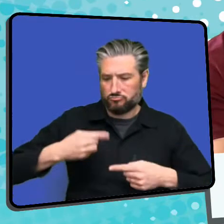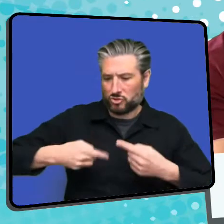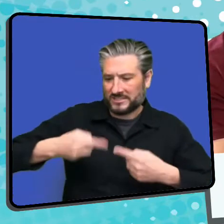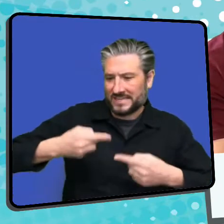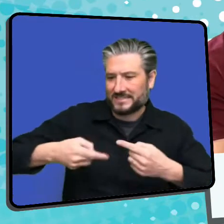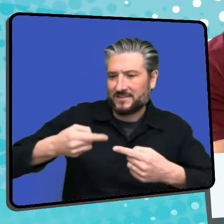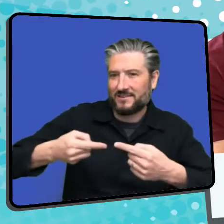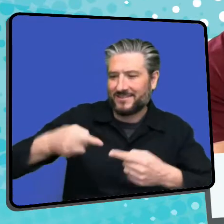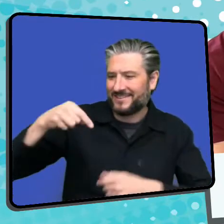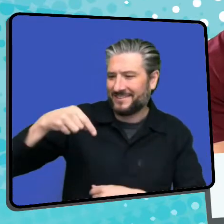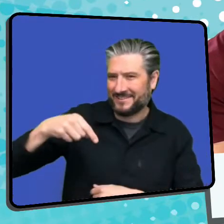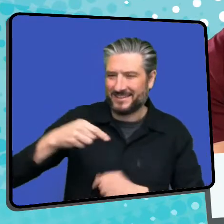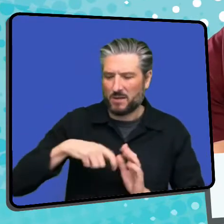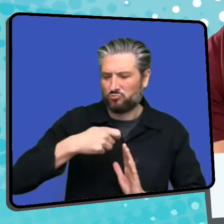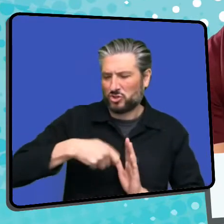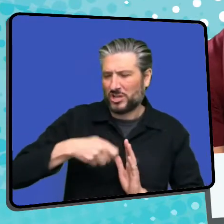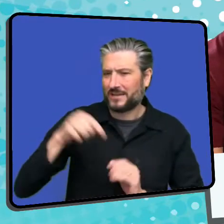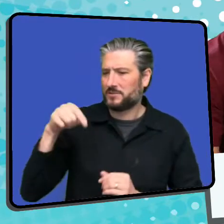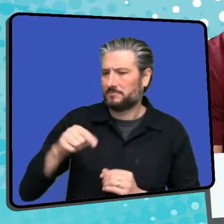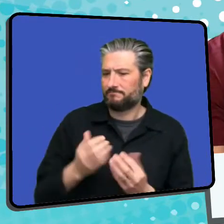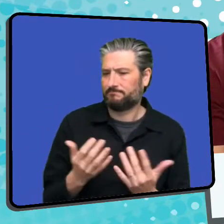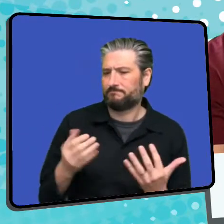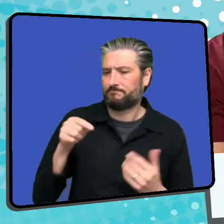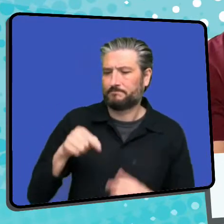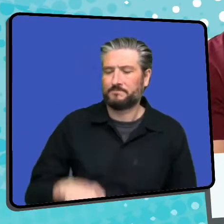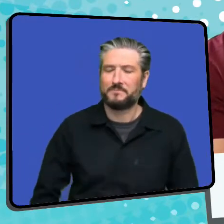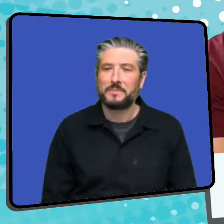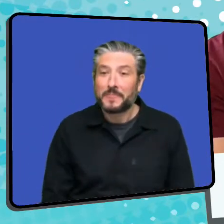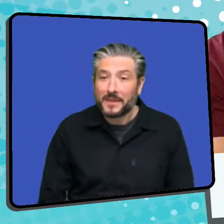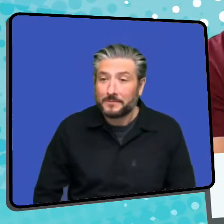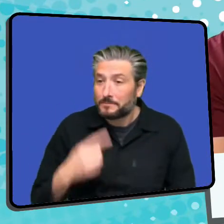And also I'm a regular contributor. Sorry.